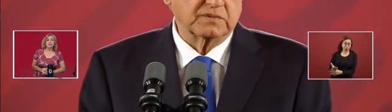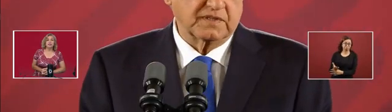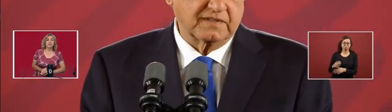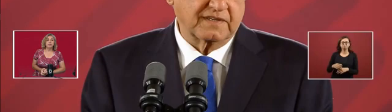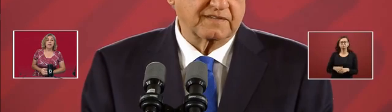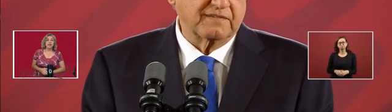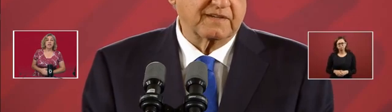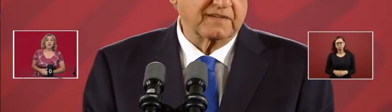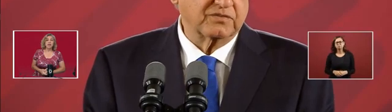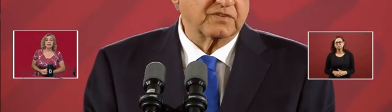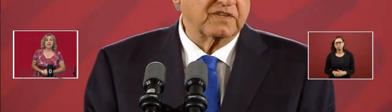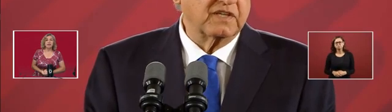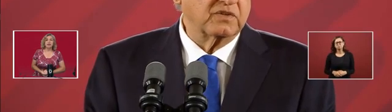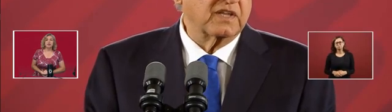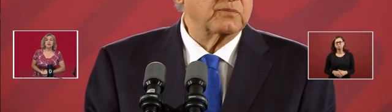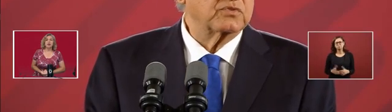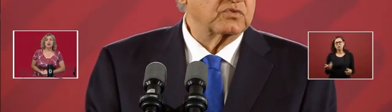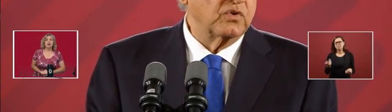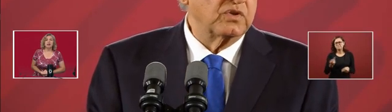grew.